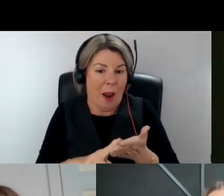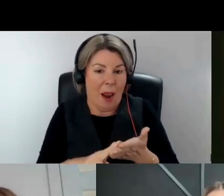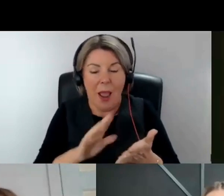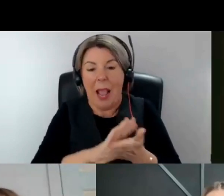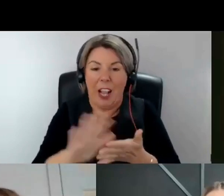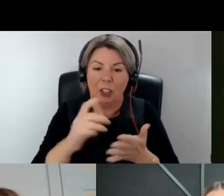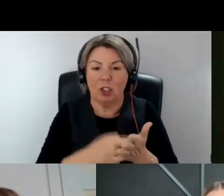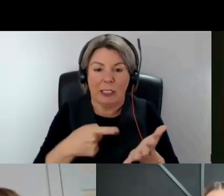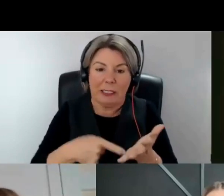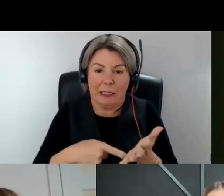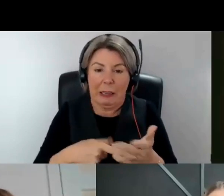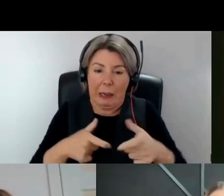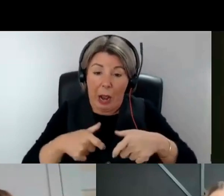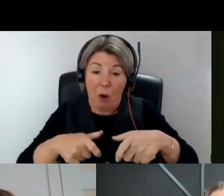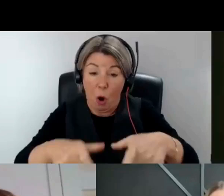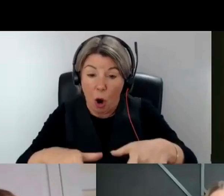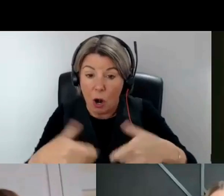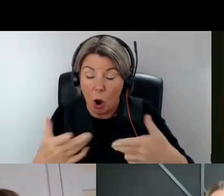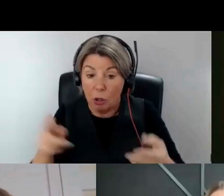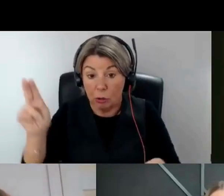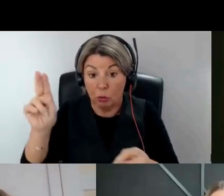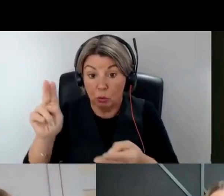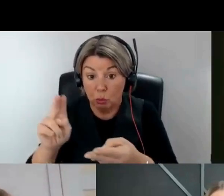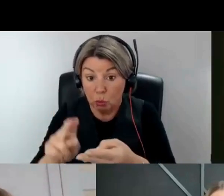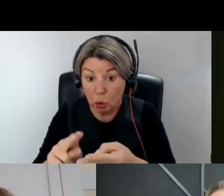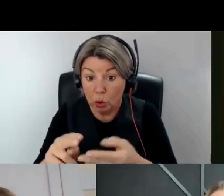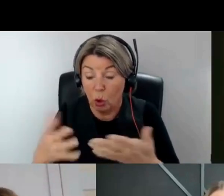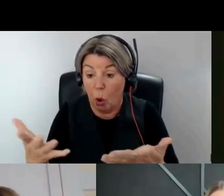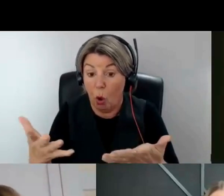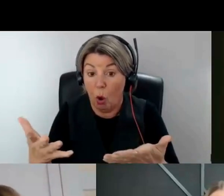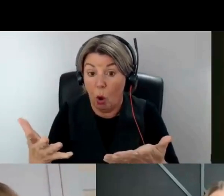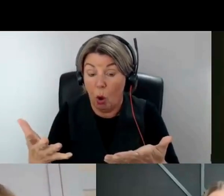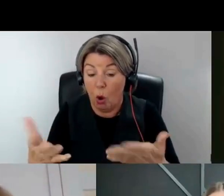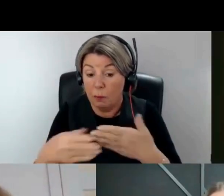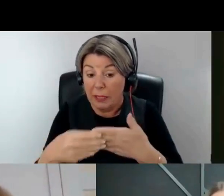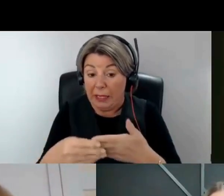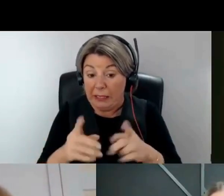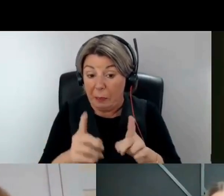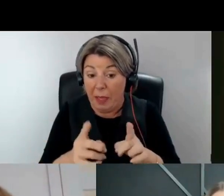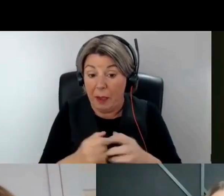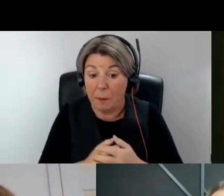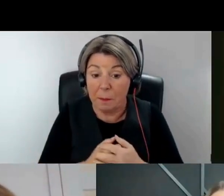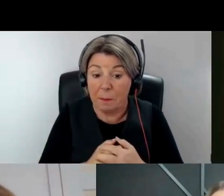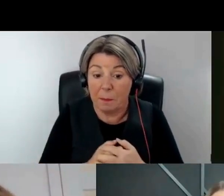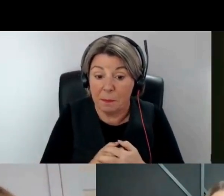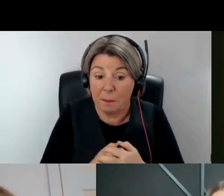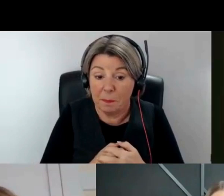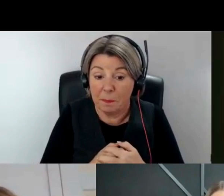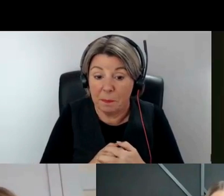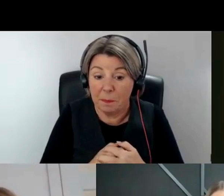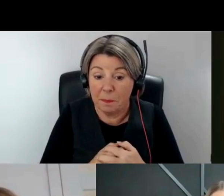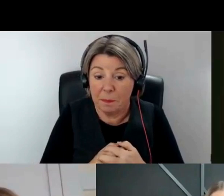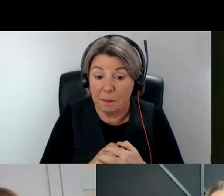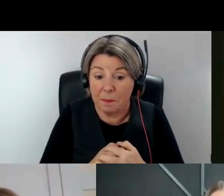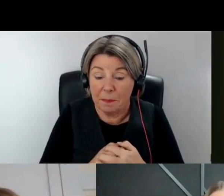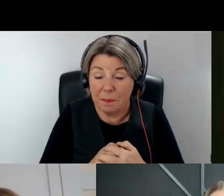the HRT? Is it about reducing gradually, or, you know, is there guidance around that? And that's from Lynn.